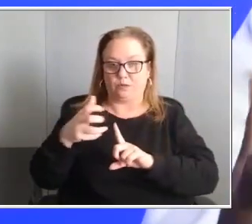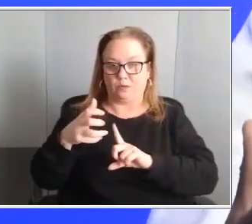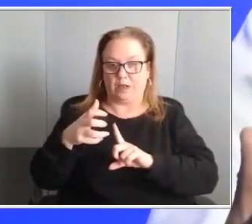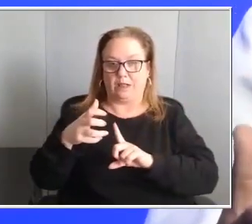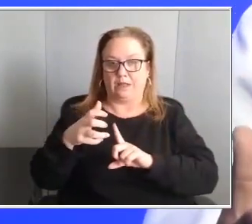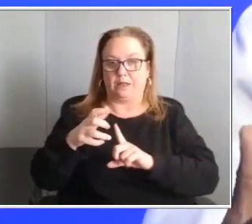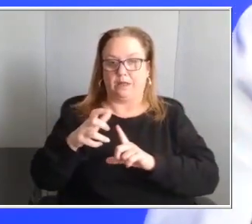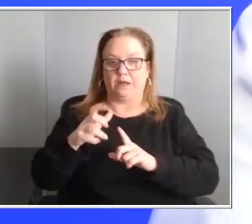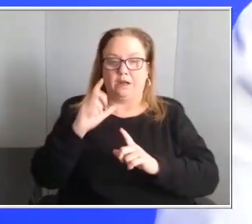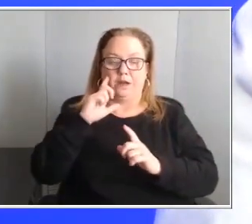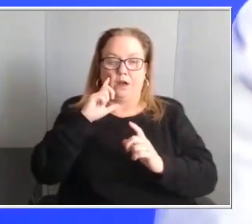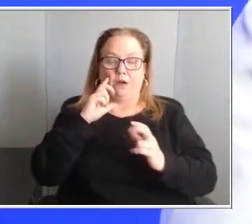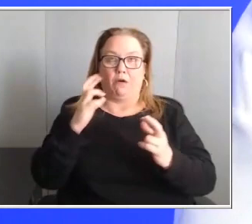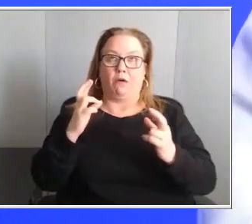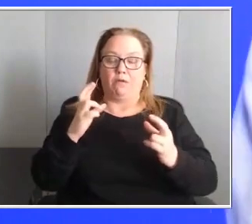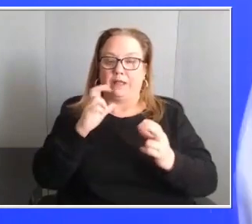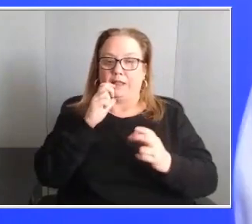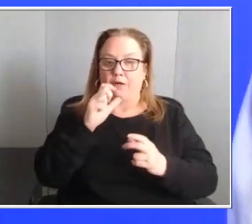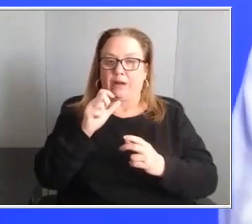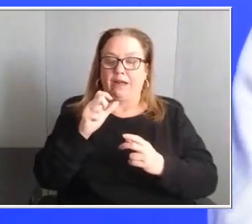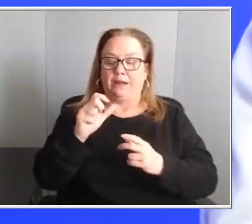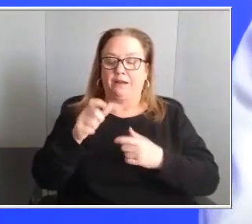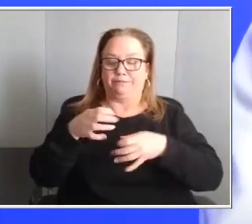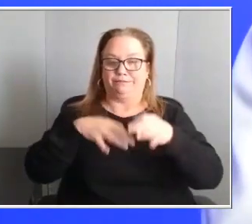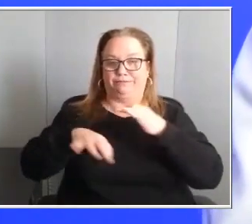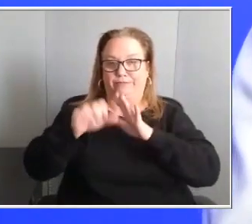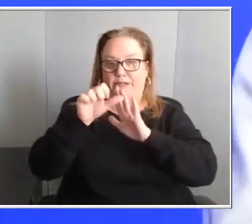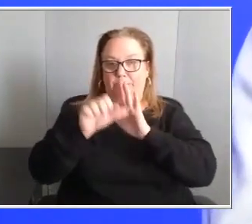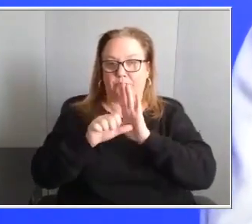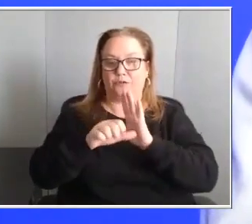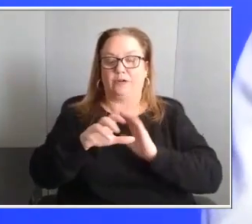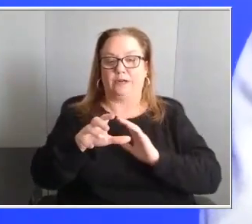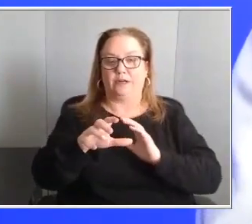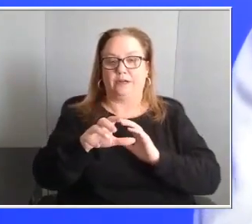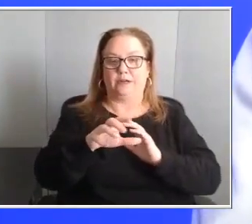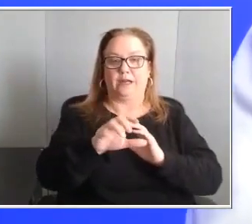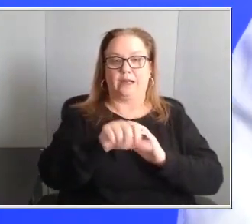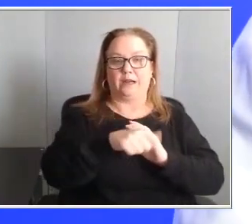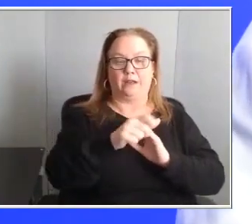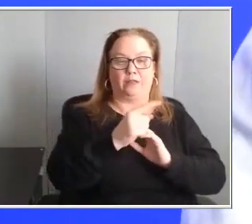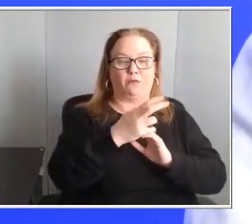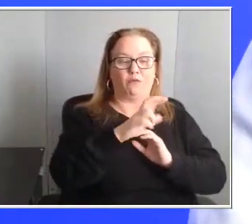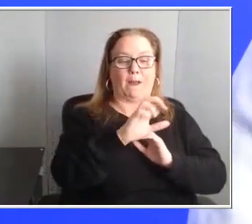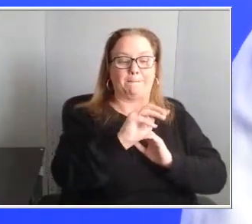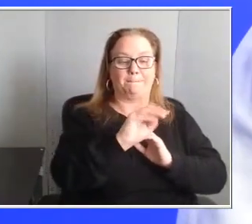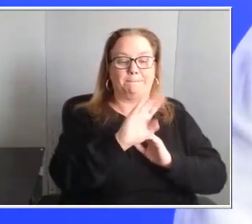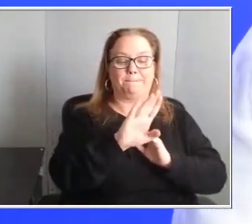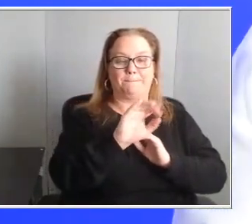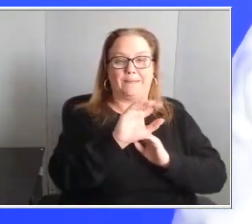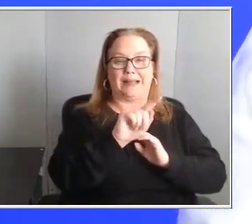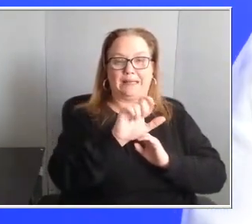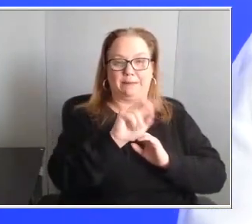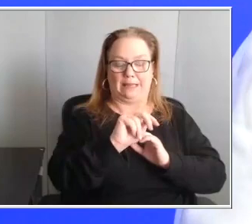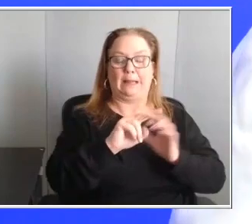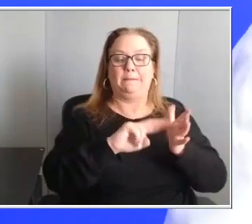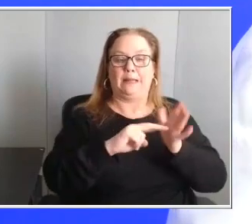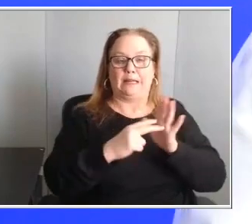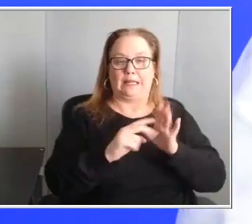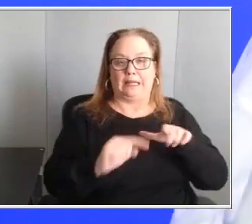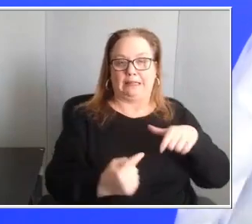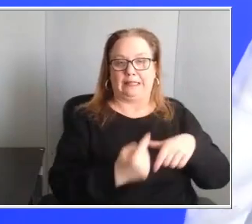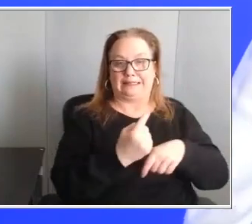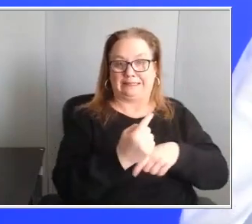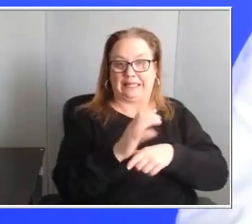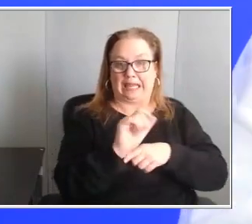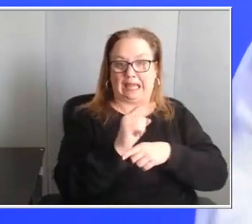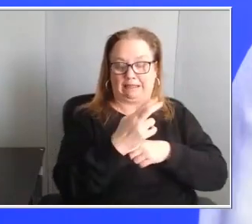need a hemicraniectomy. And then the other arm was the endovascular thrombectomy arm, where we would take these catheters or other devices